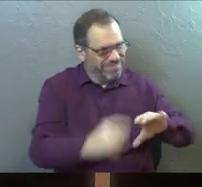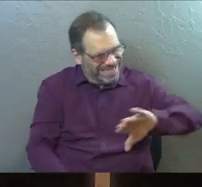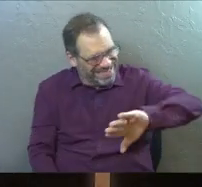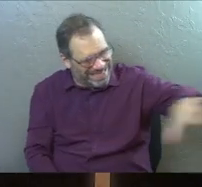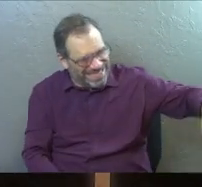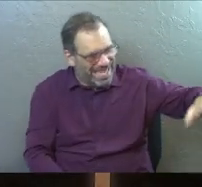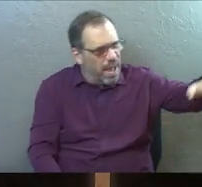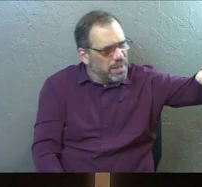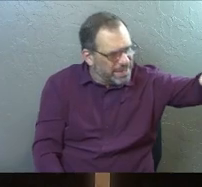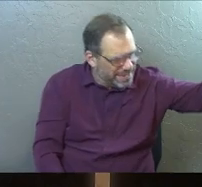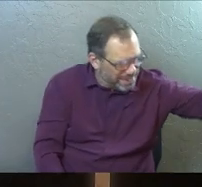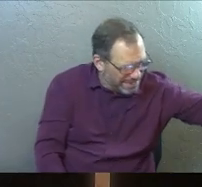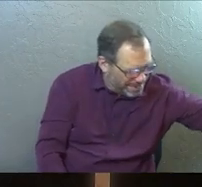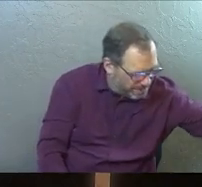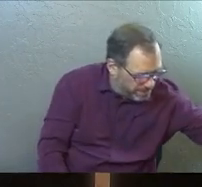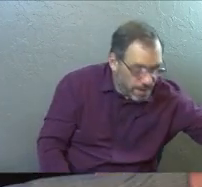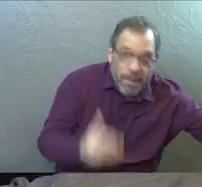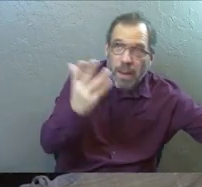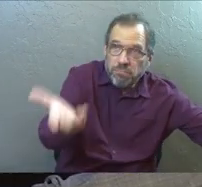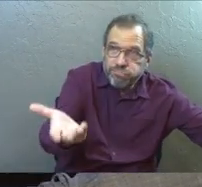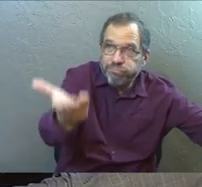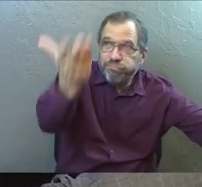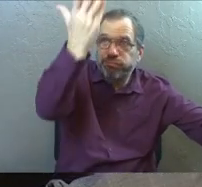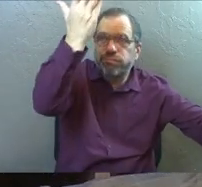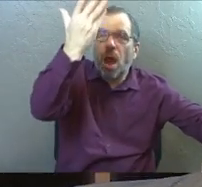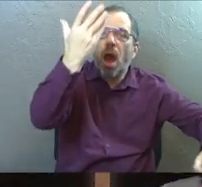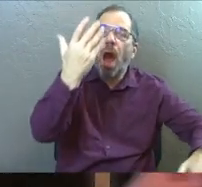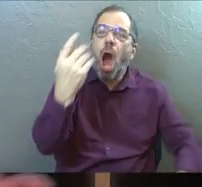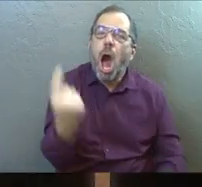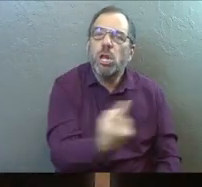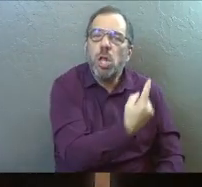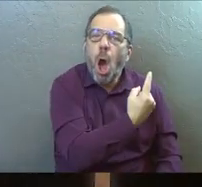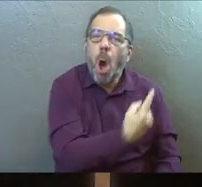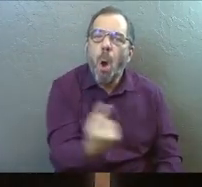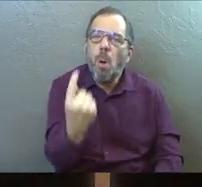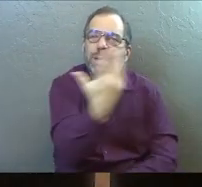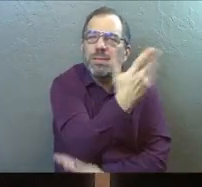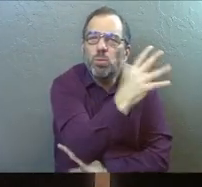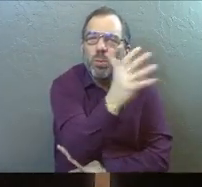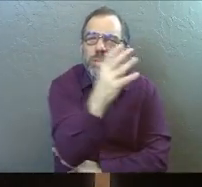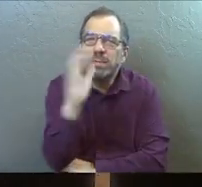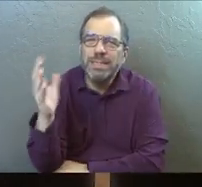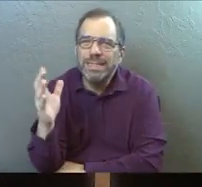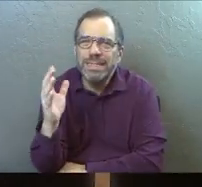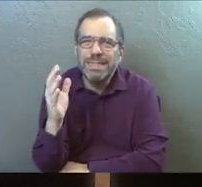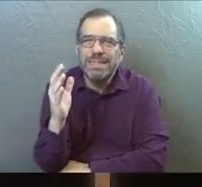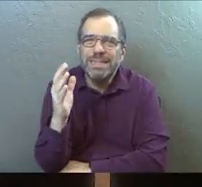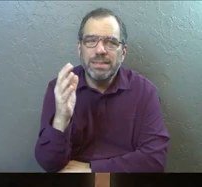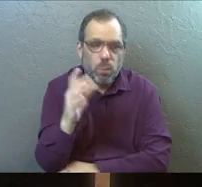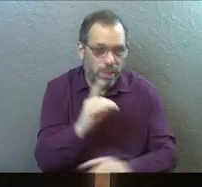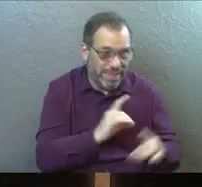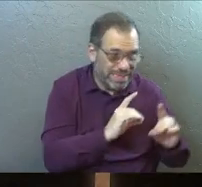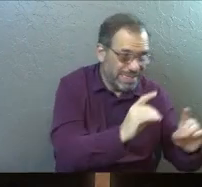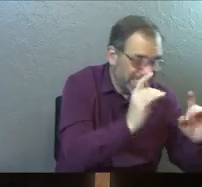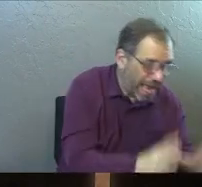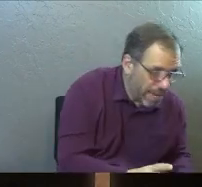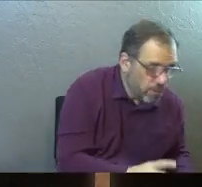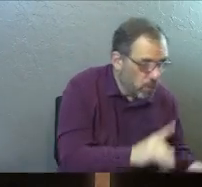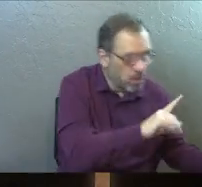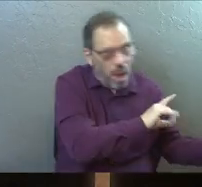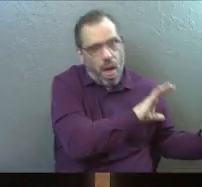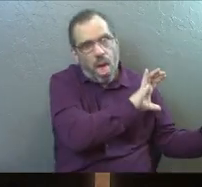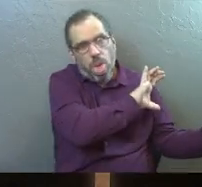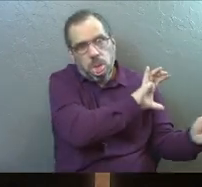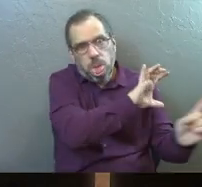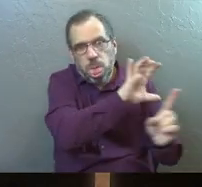too. And he had to get off alone into the wilderness with all these other disciples, all these